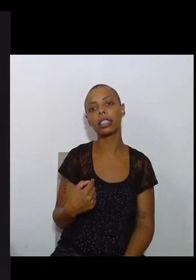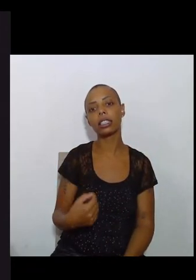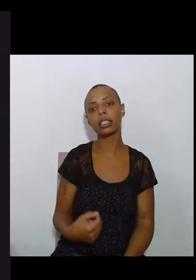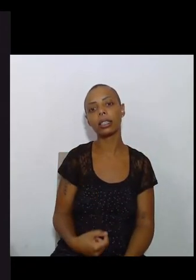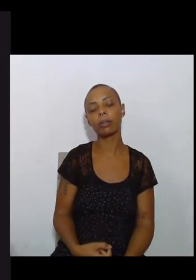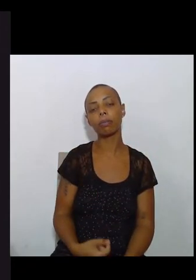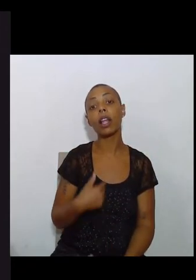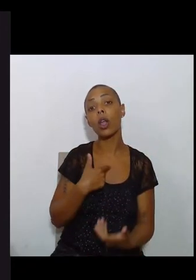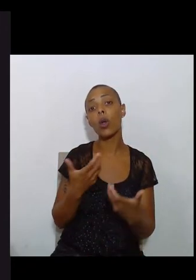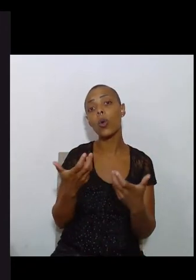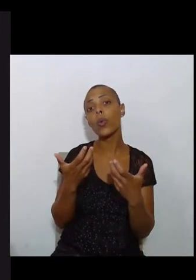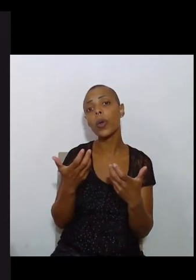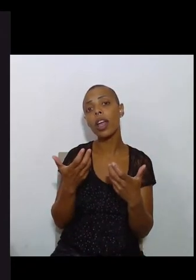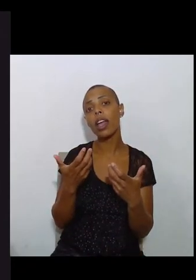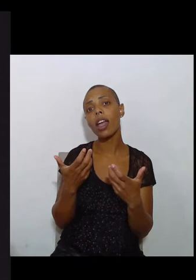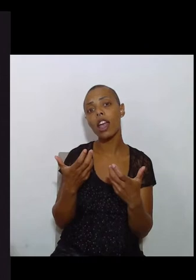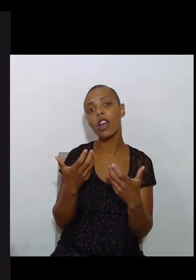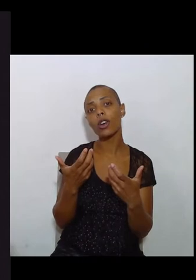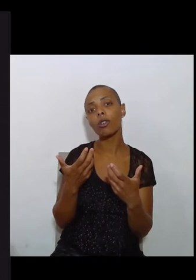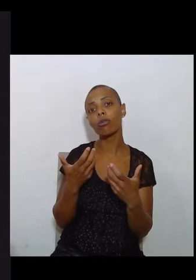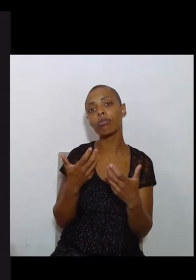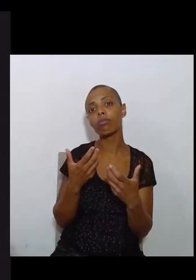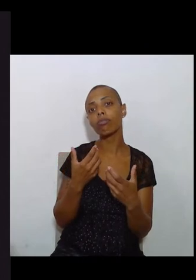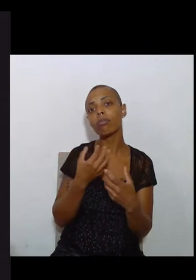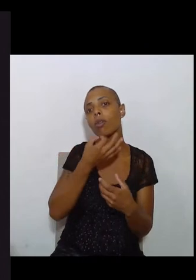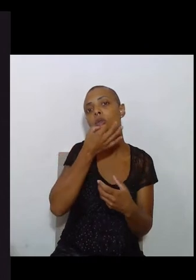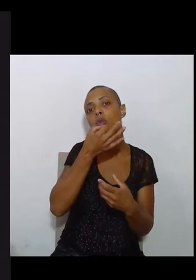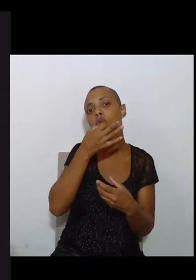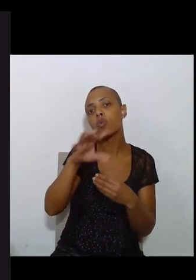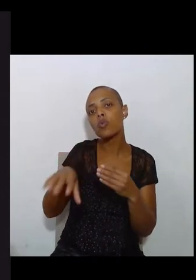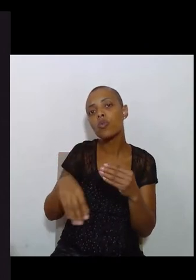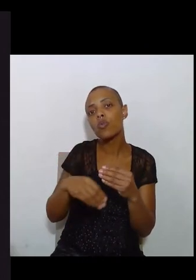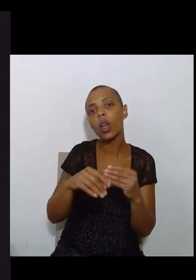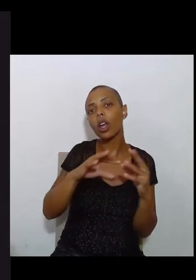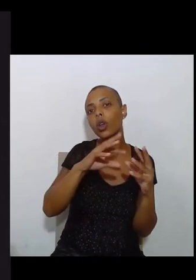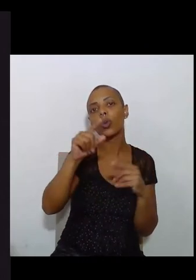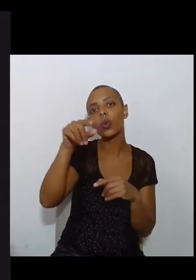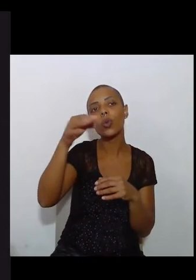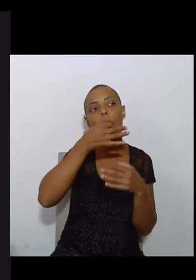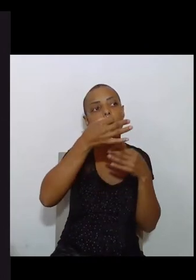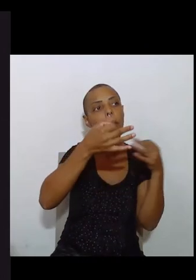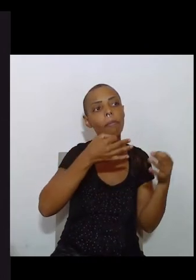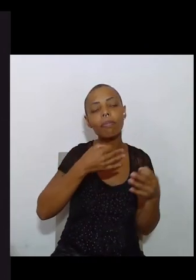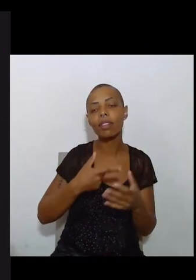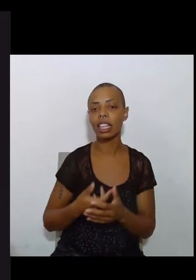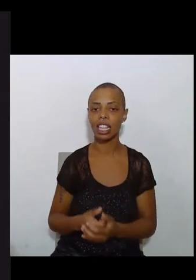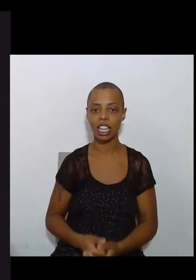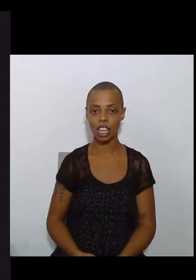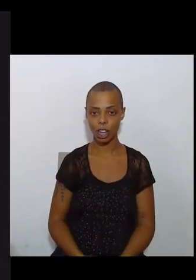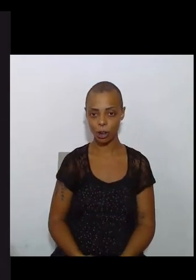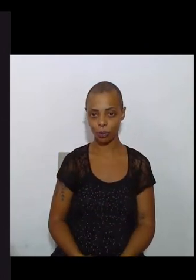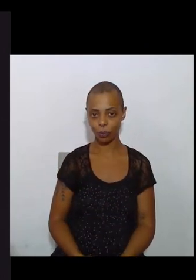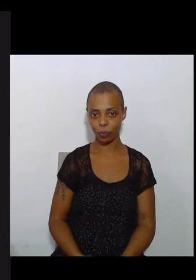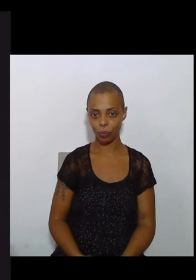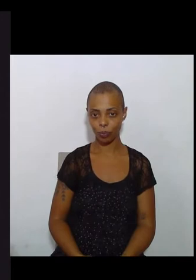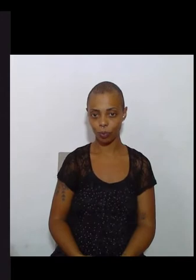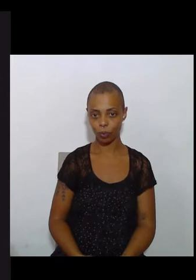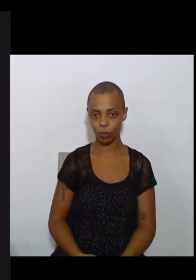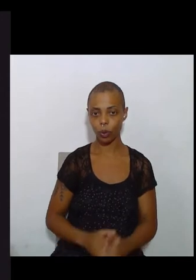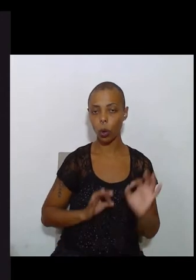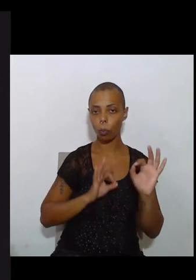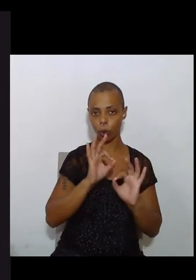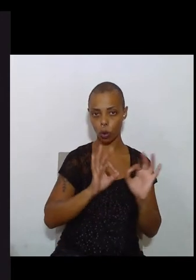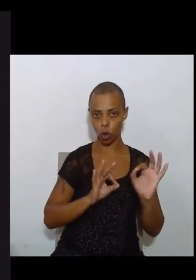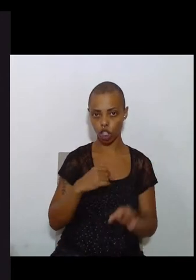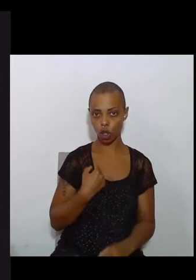with everybody and uh the hope of aravania project is also for exchanges to happen between